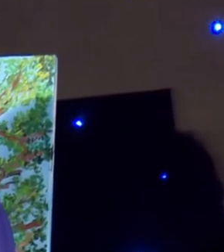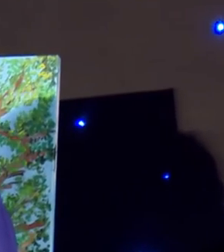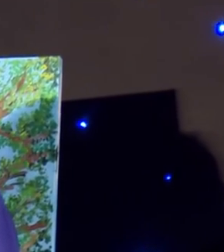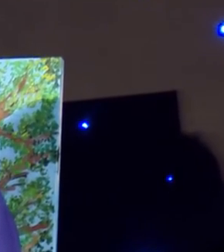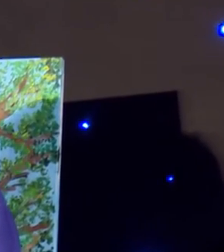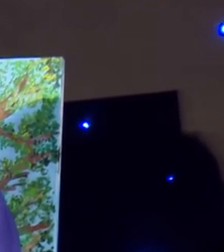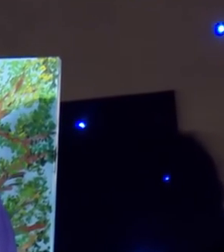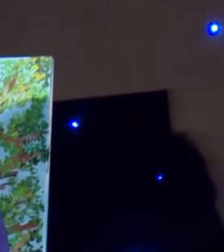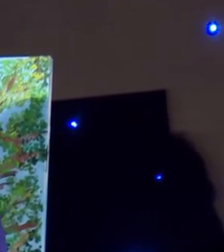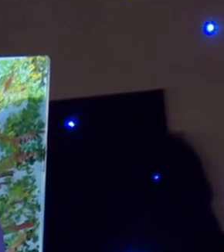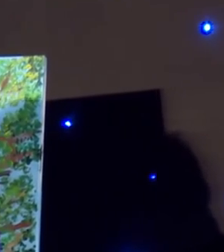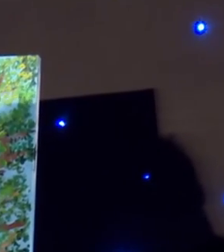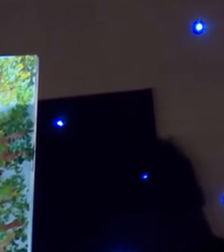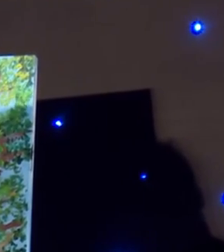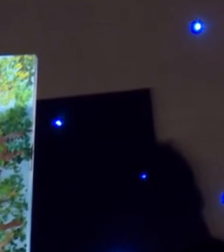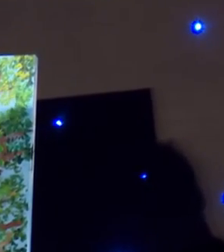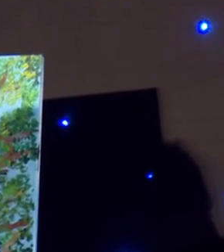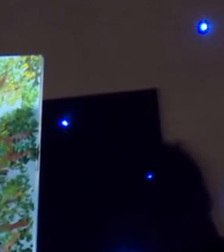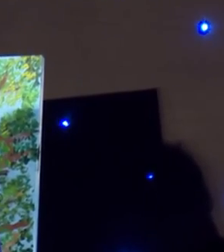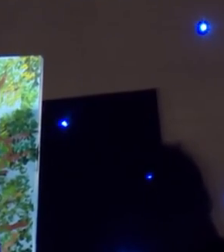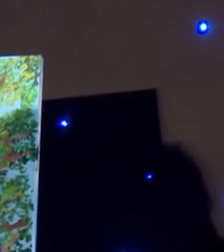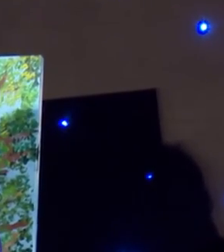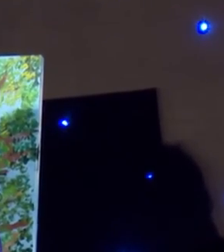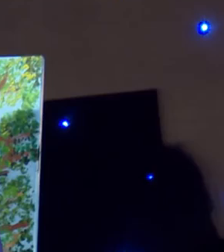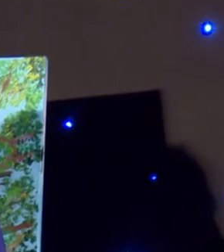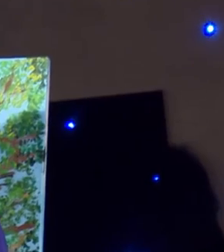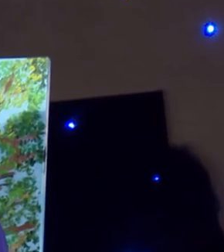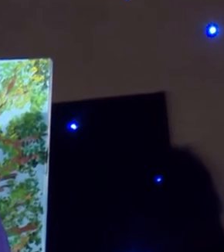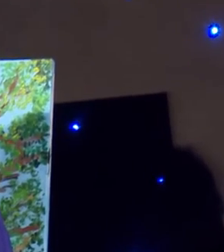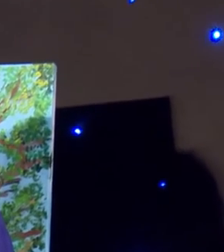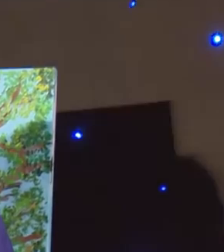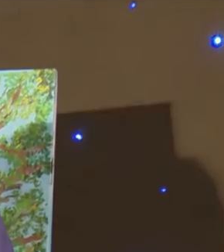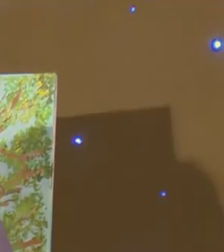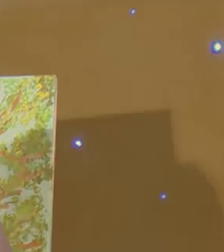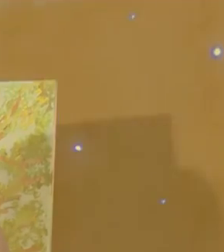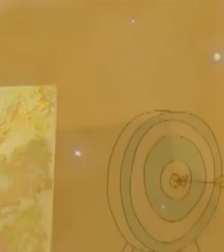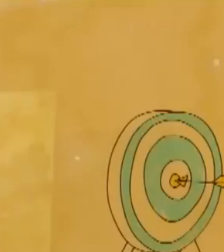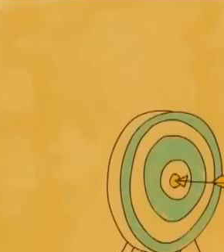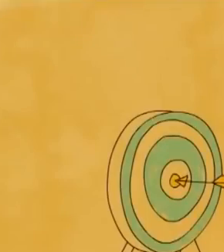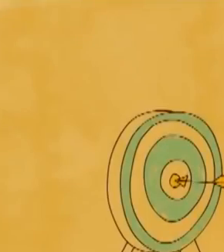disabilities as human beings. Isn't it so powerful?